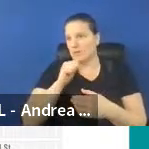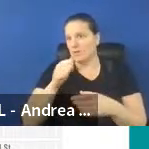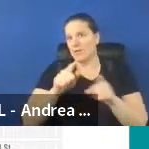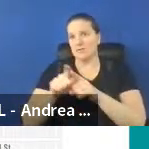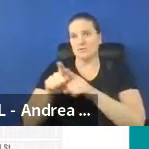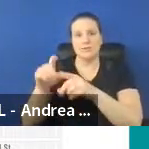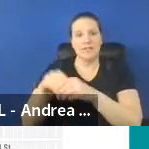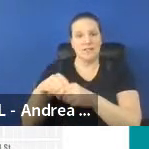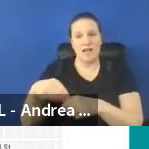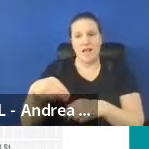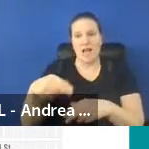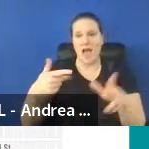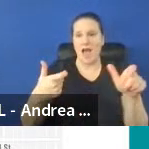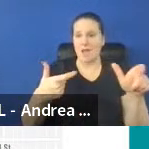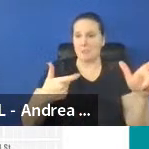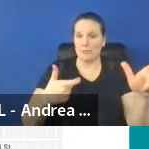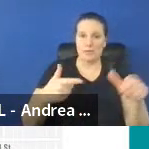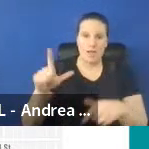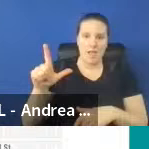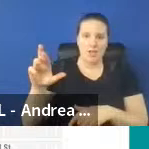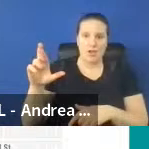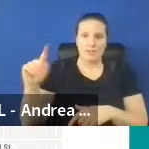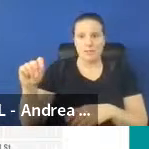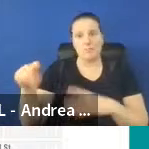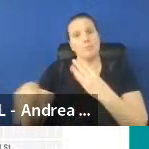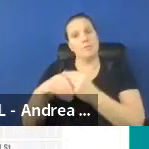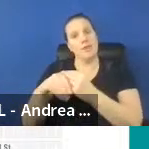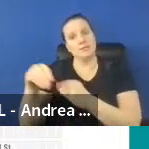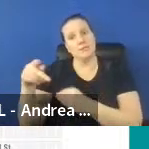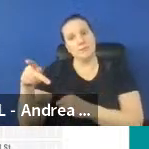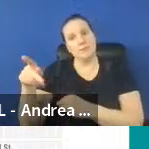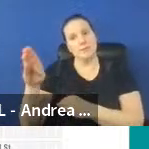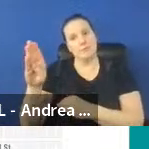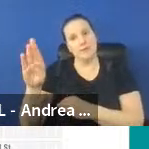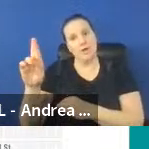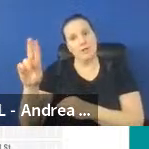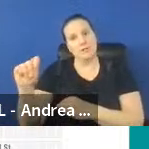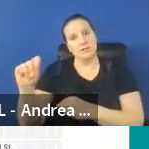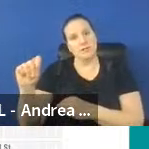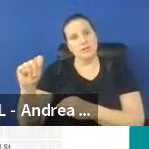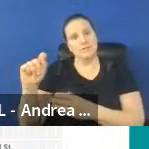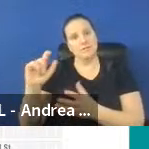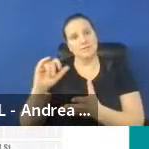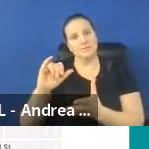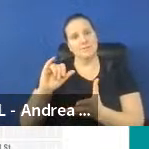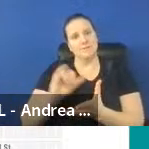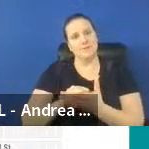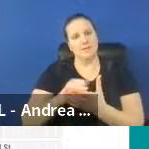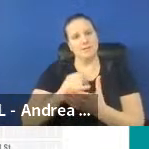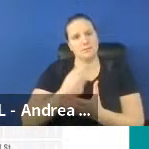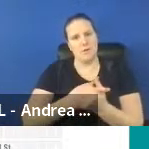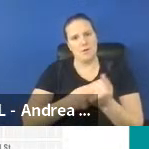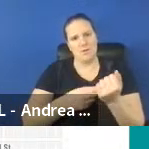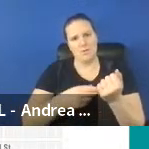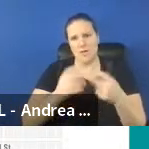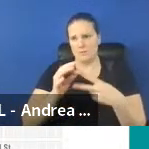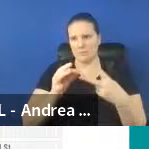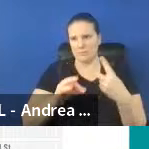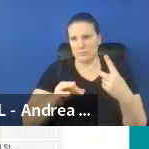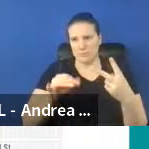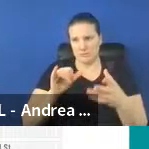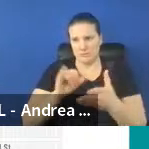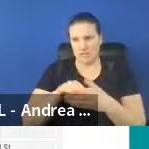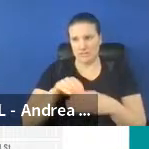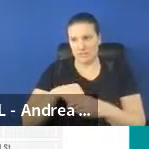in the hybrid LRT plus BRT. If it's LRT plus BRT, wouldn't it be both of the options that are